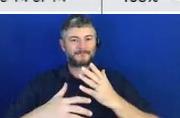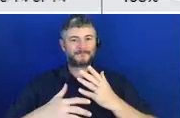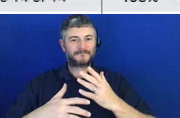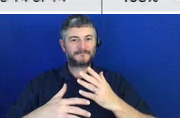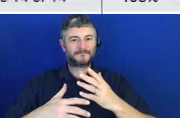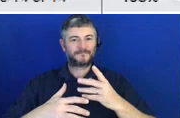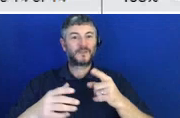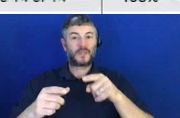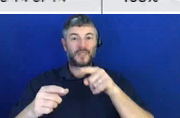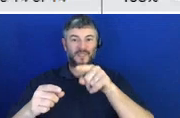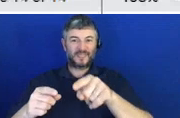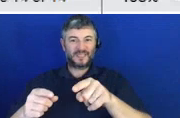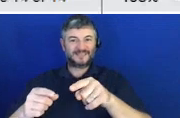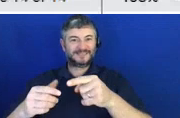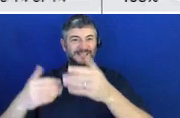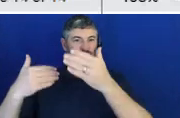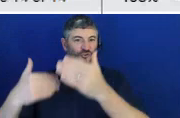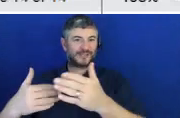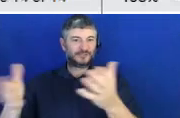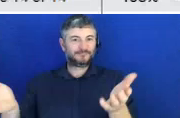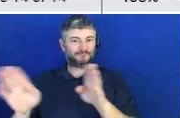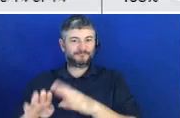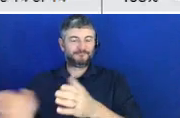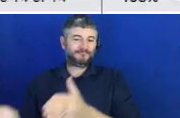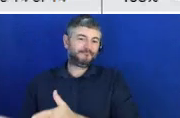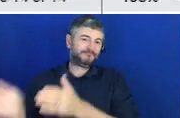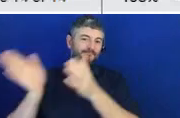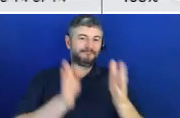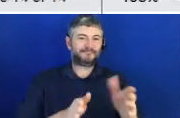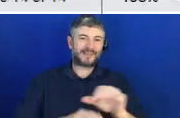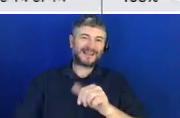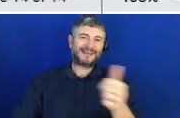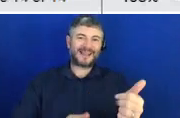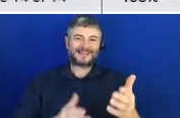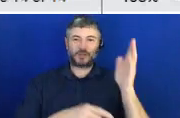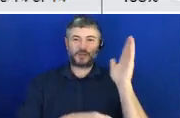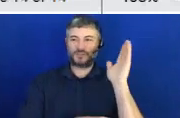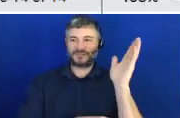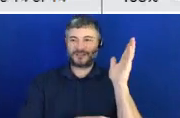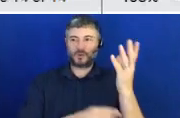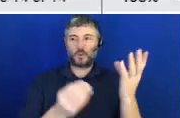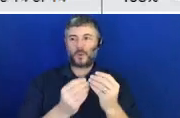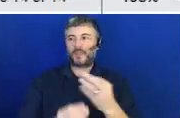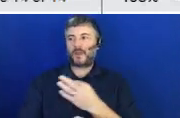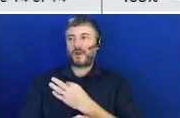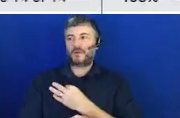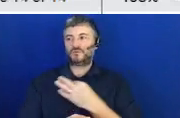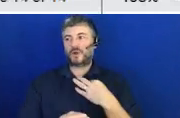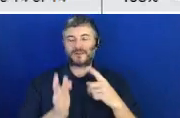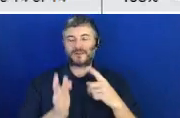close this session and to move on to the session we've got with Dr. Isla Kapasa. Thank you very much.